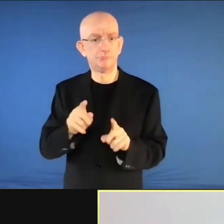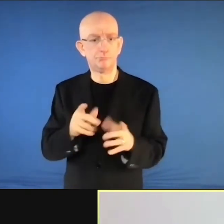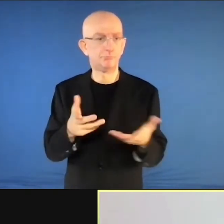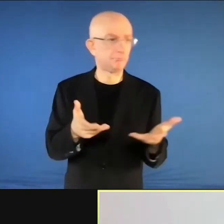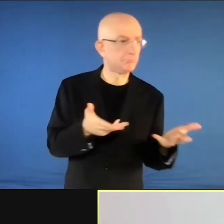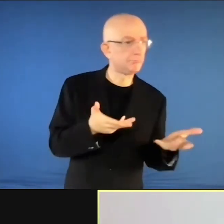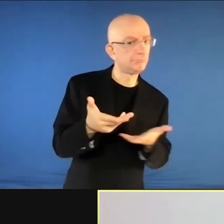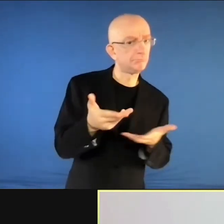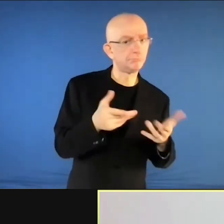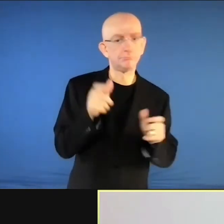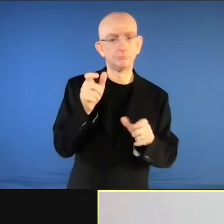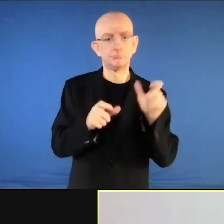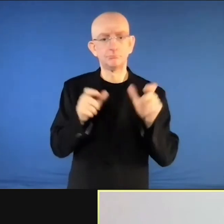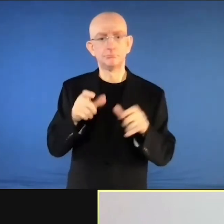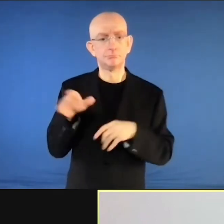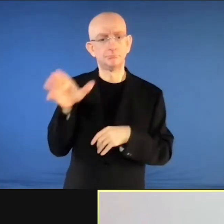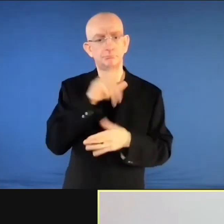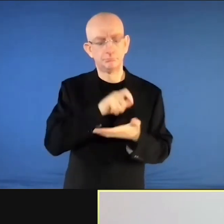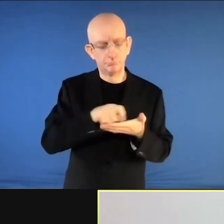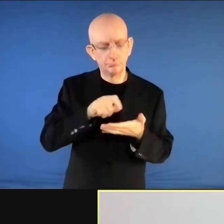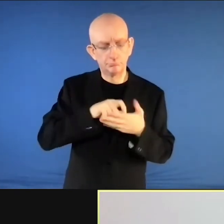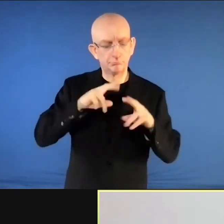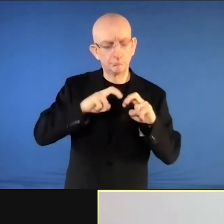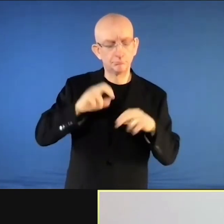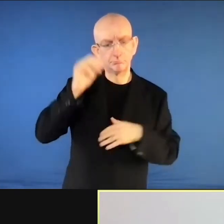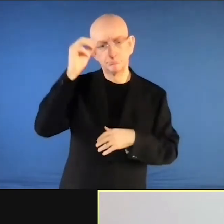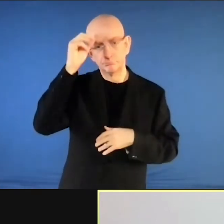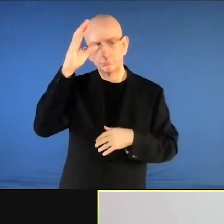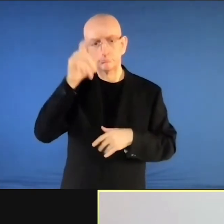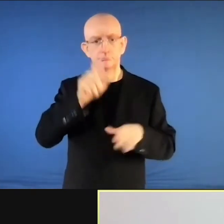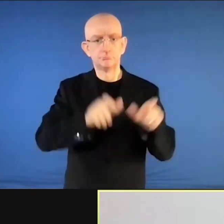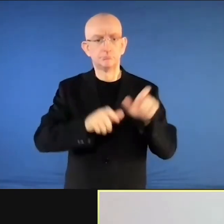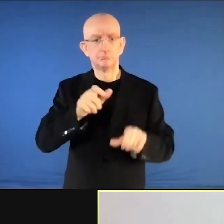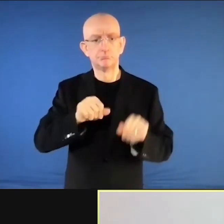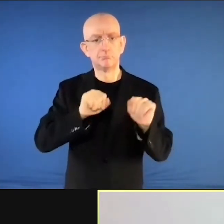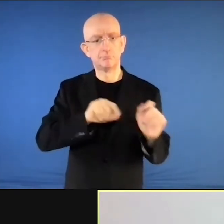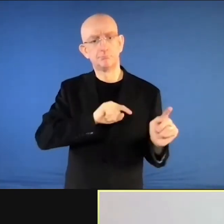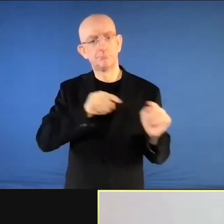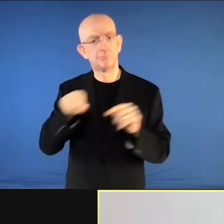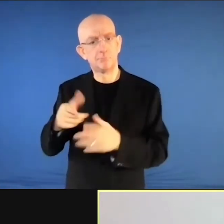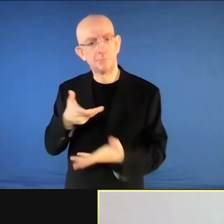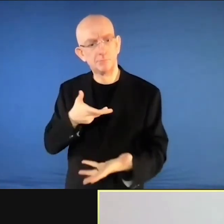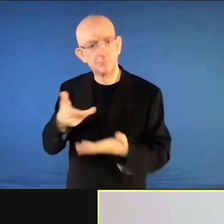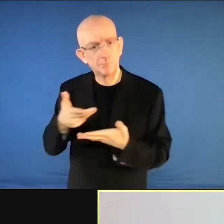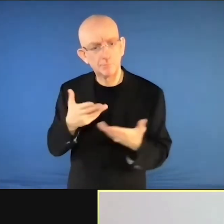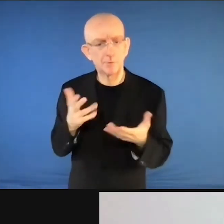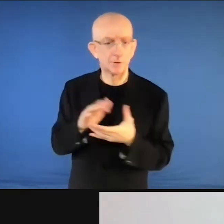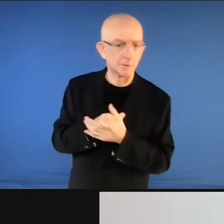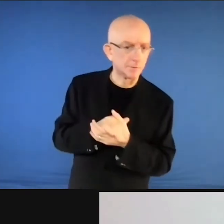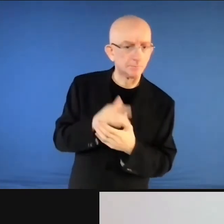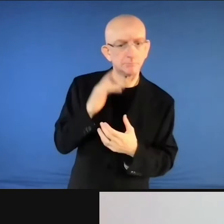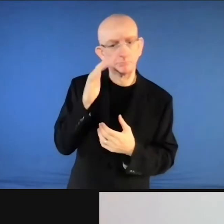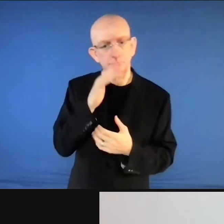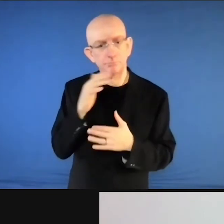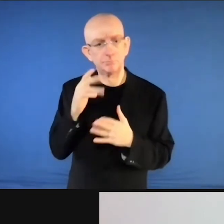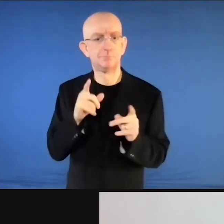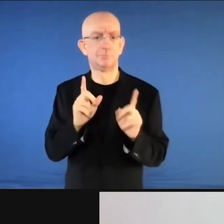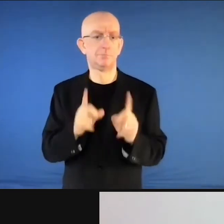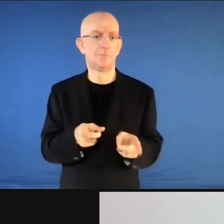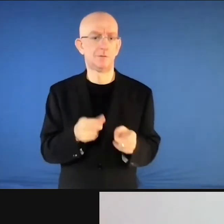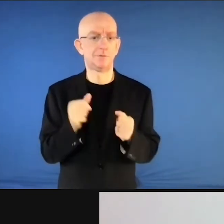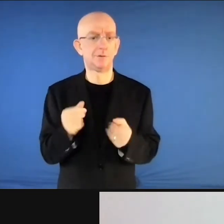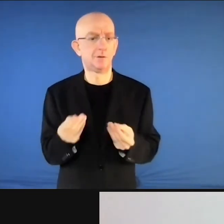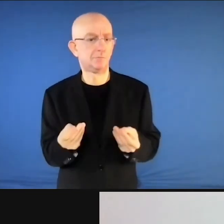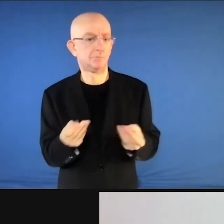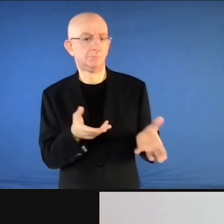way for the researchers to send the feedbacks to the refugees. Excellent. Thank you for that, Abulon.